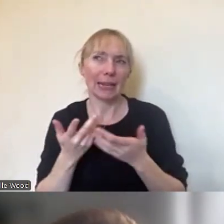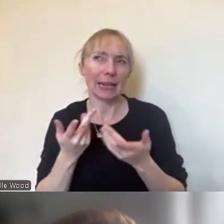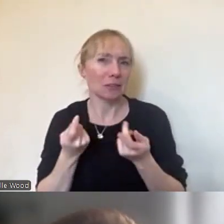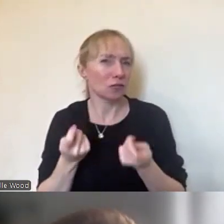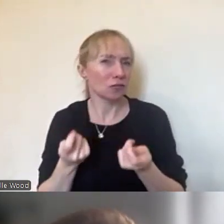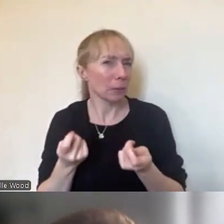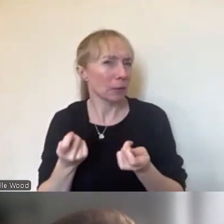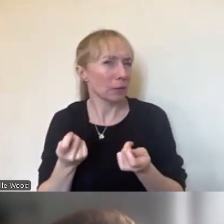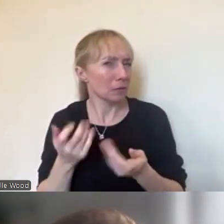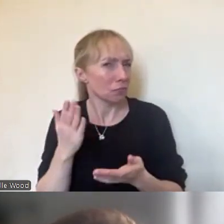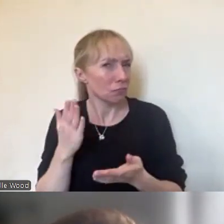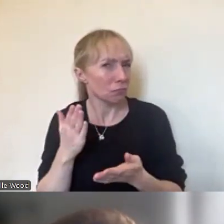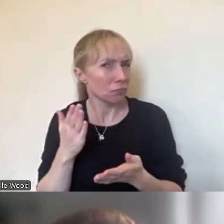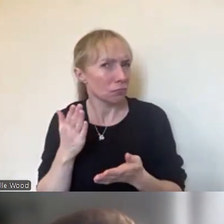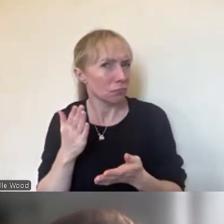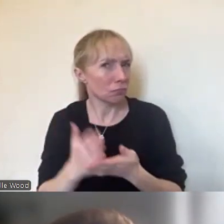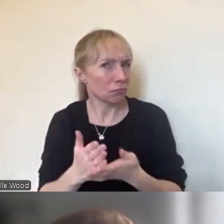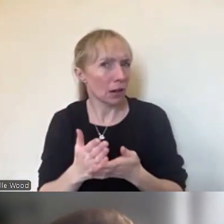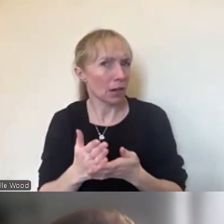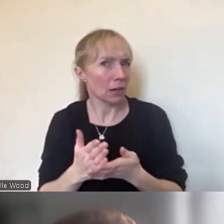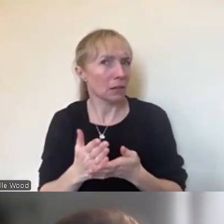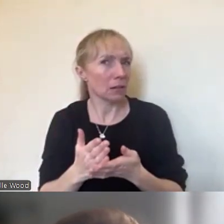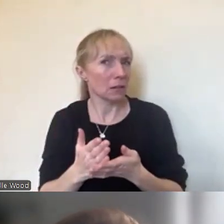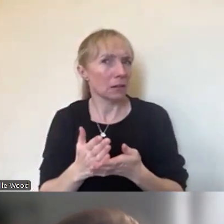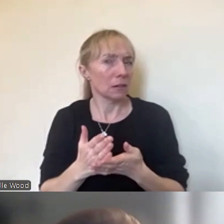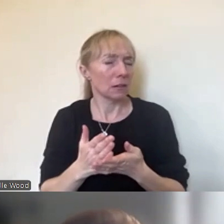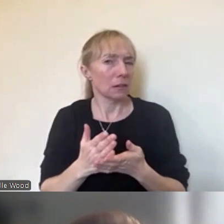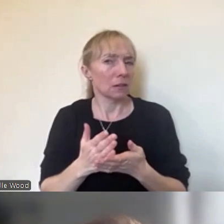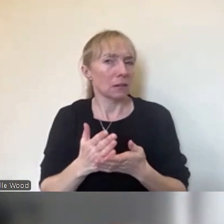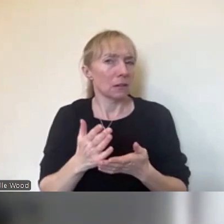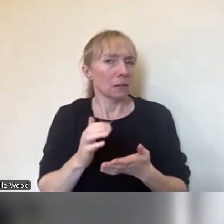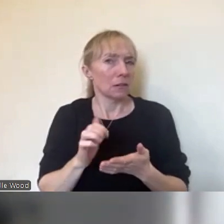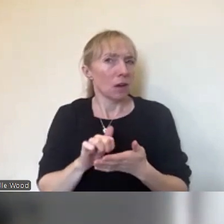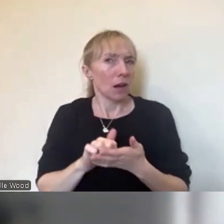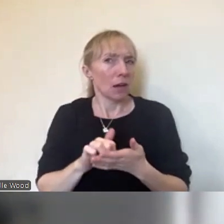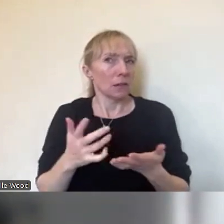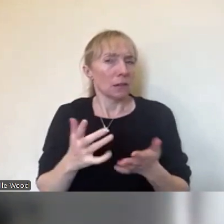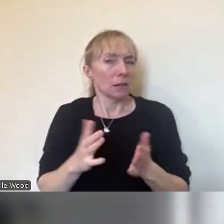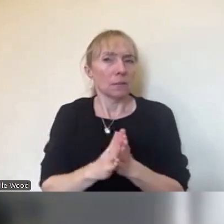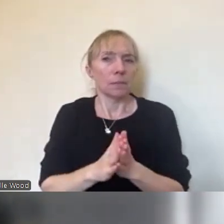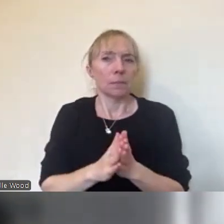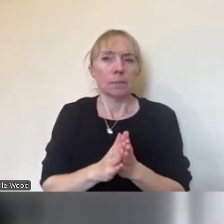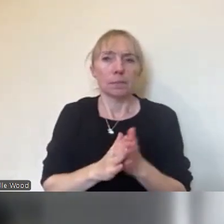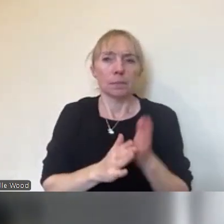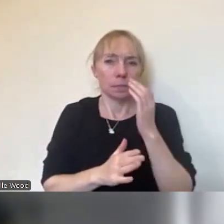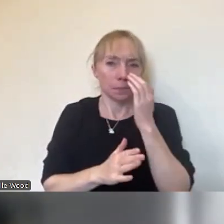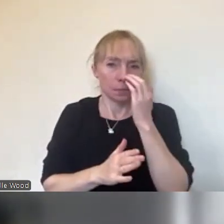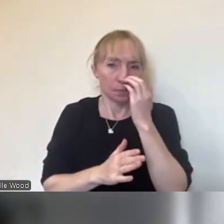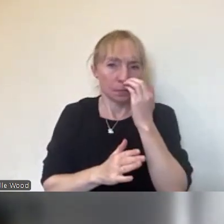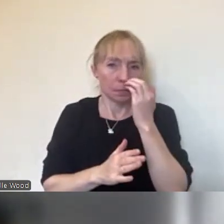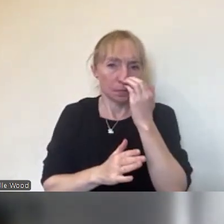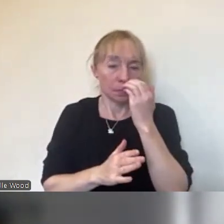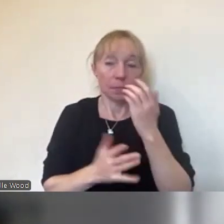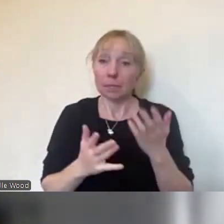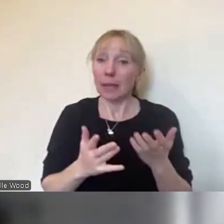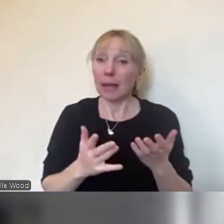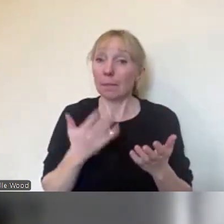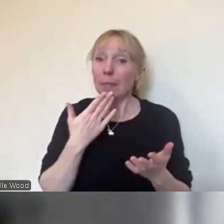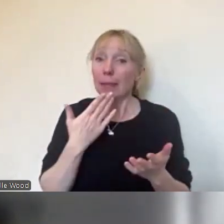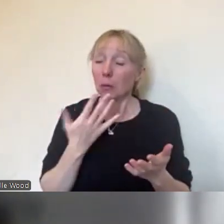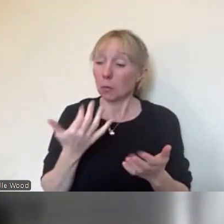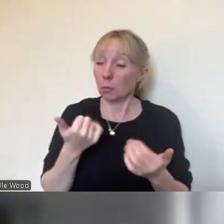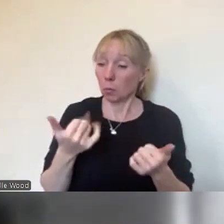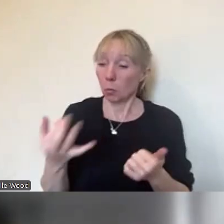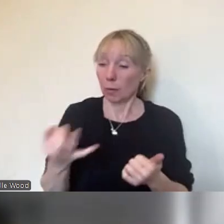marks. It's a very good point. Yes, thank you for that. So it appears that the only link between the